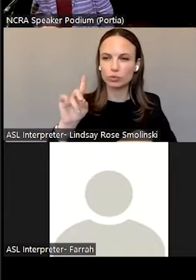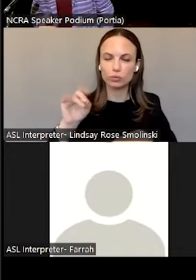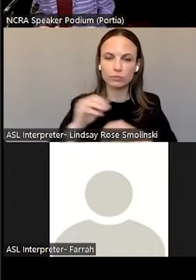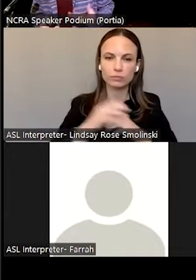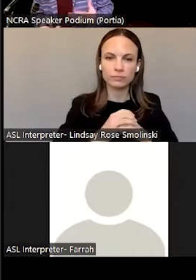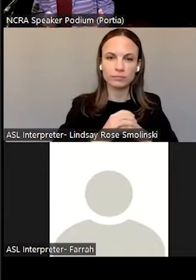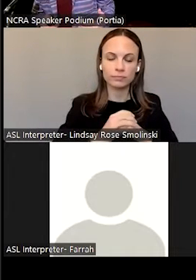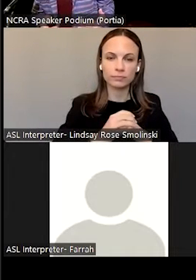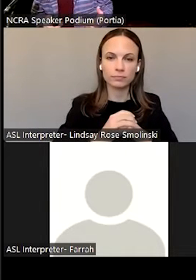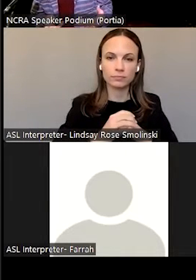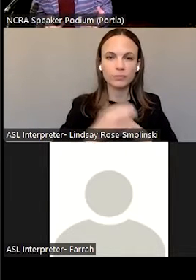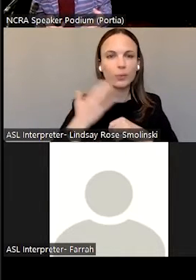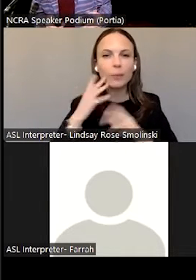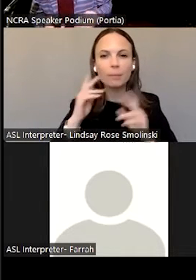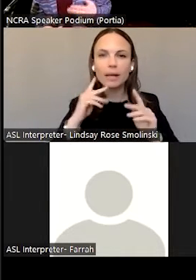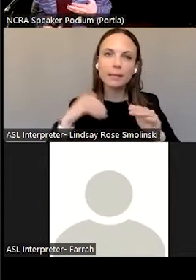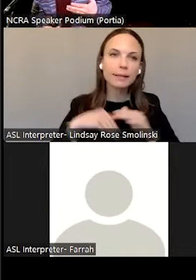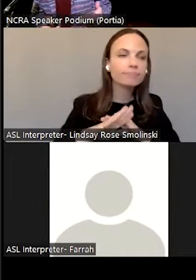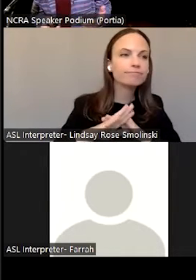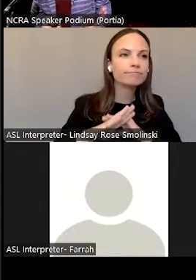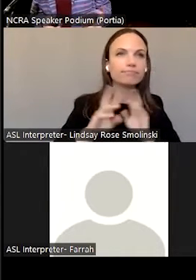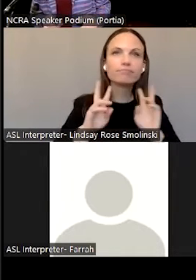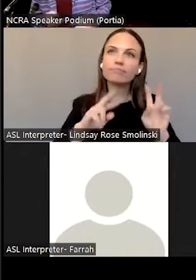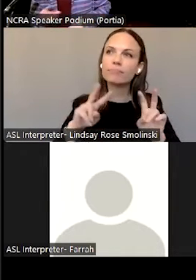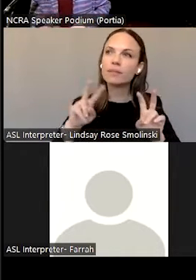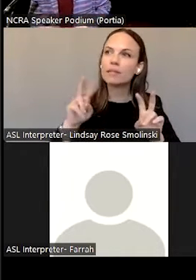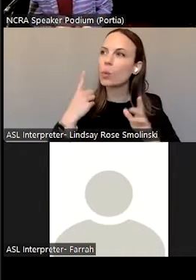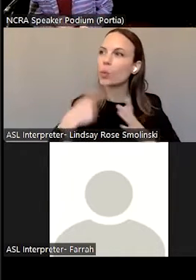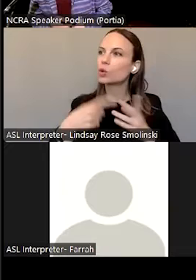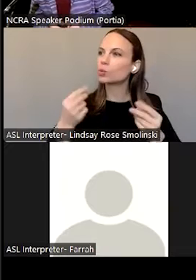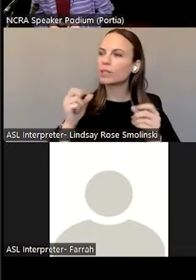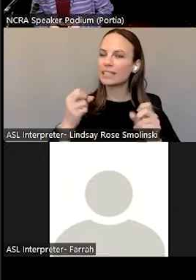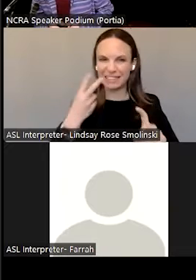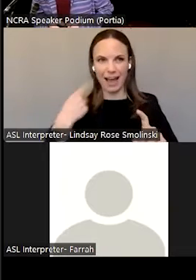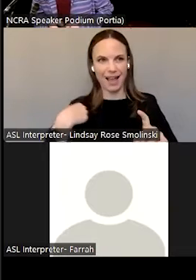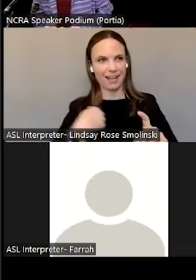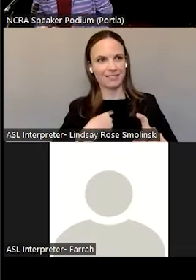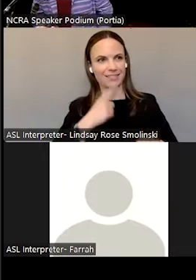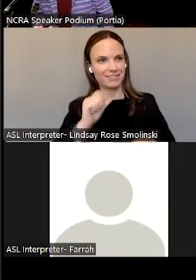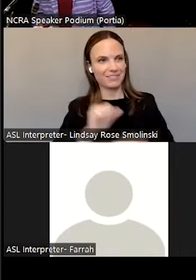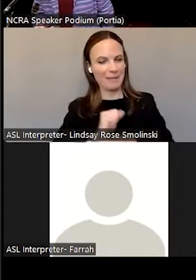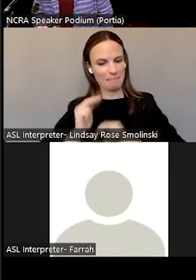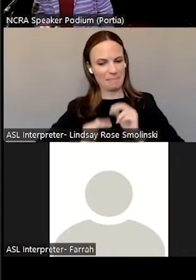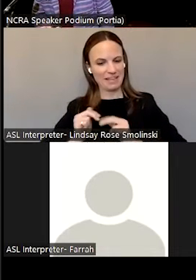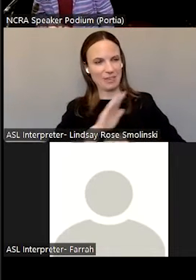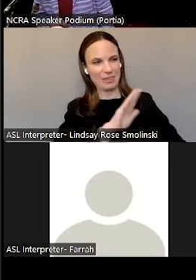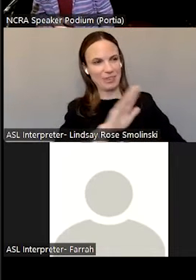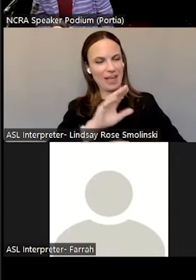And so, people who come in, see what we do, and they can see us building their fixtures.